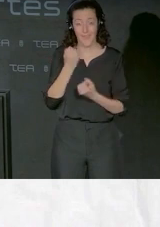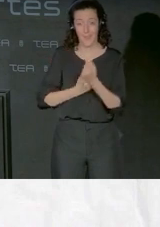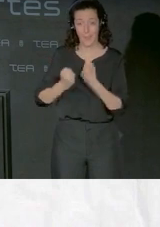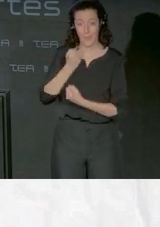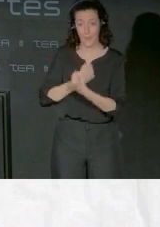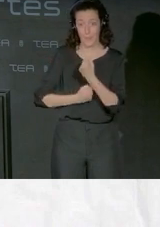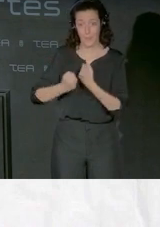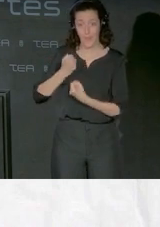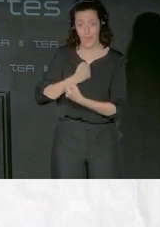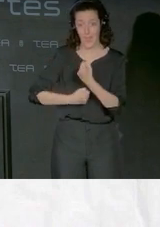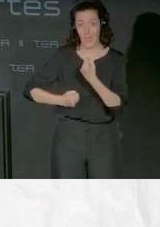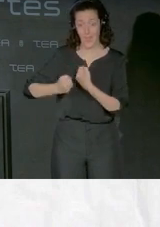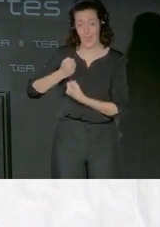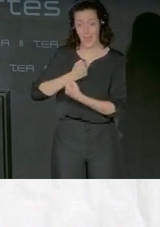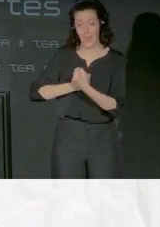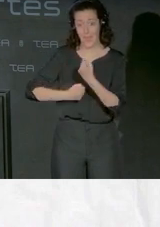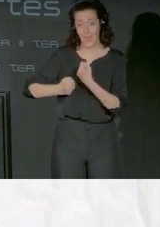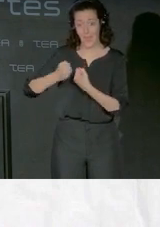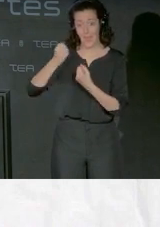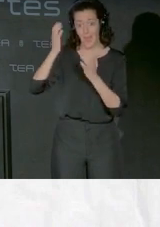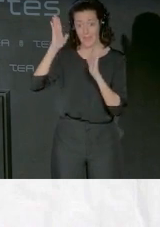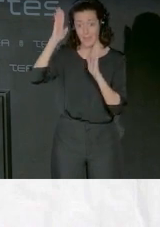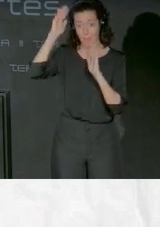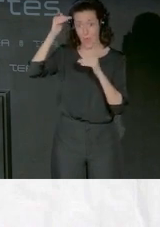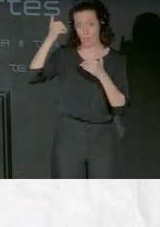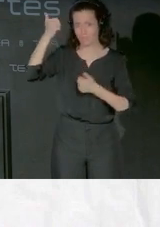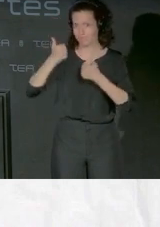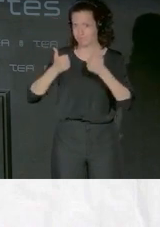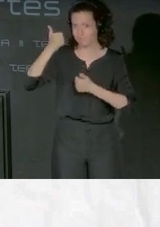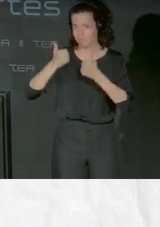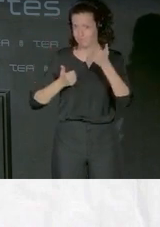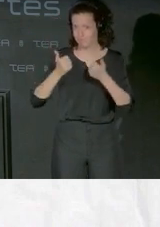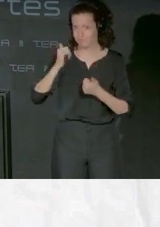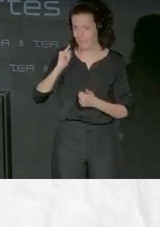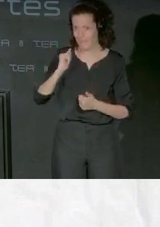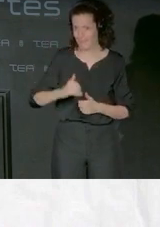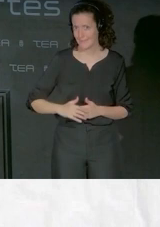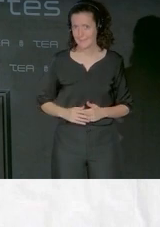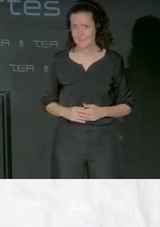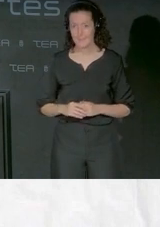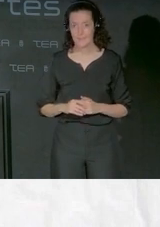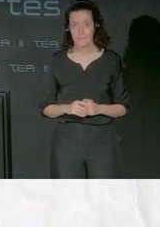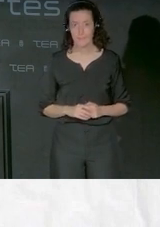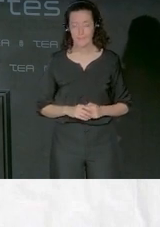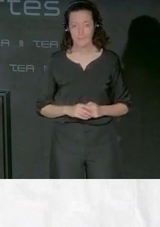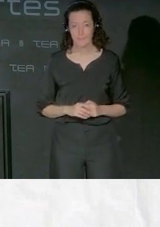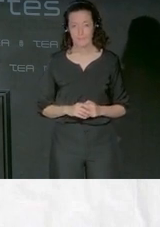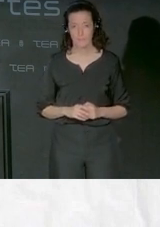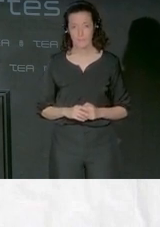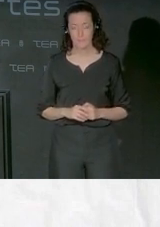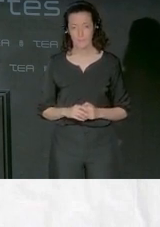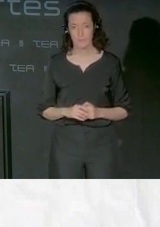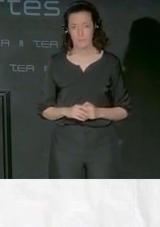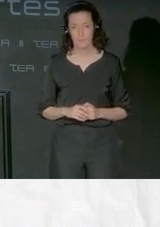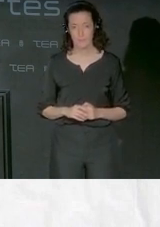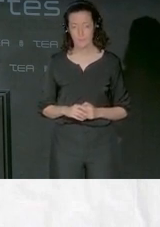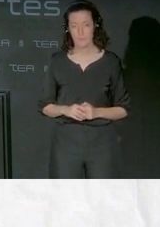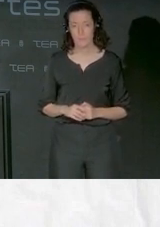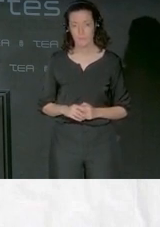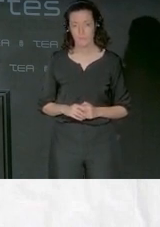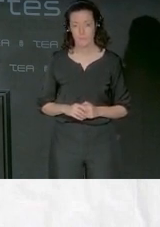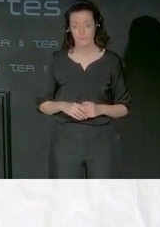players and consumers increasingly shift online, as there is increasing connectivity. You know, first it was 3G,